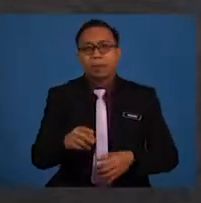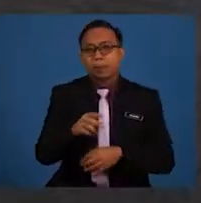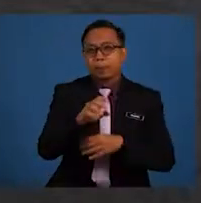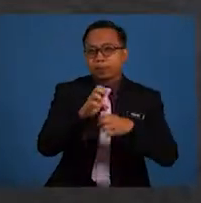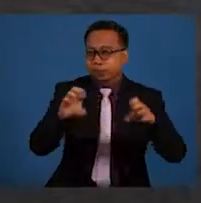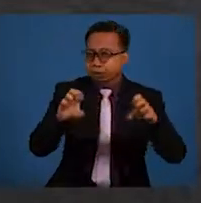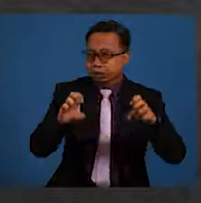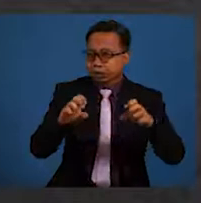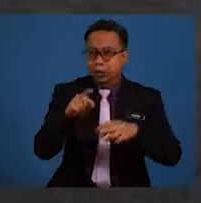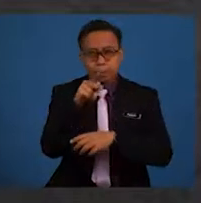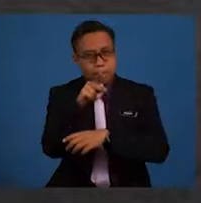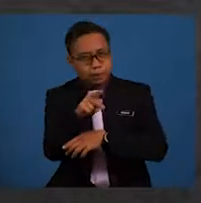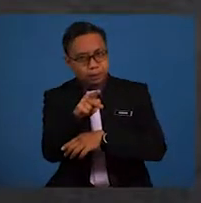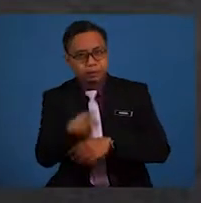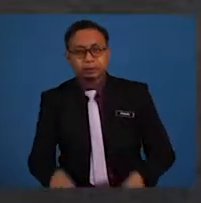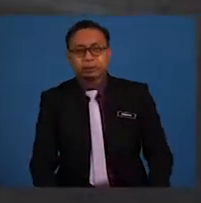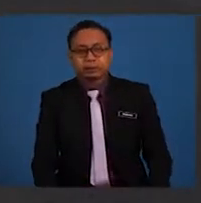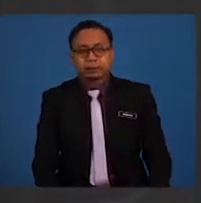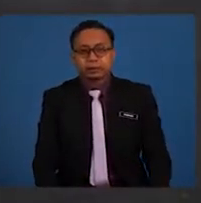coming in,